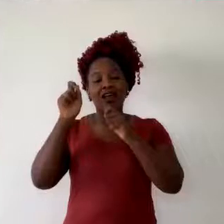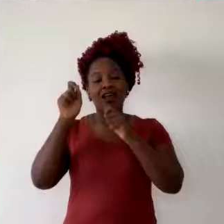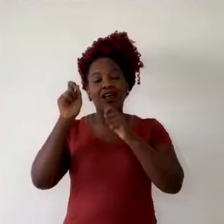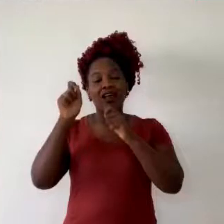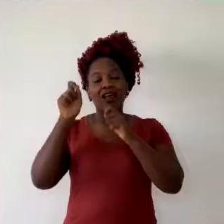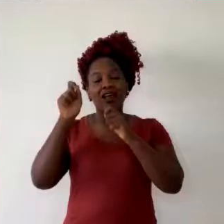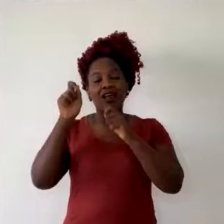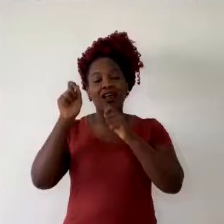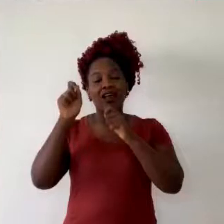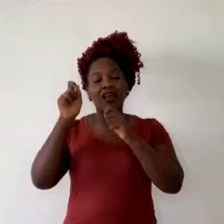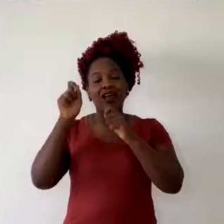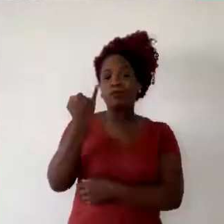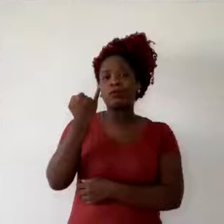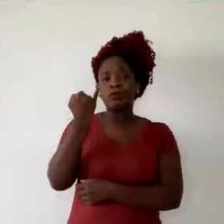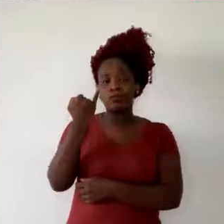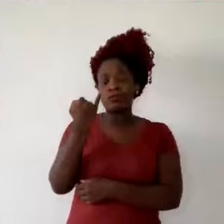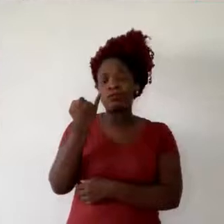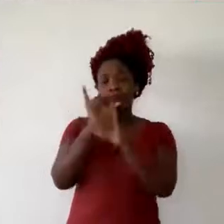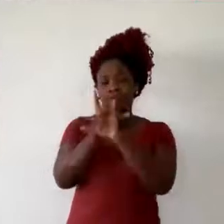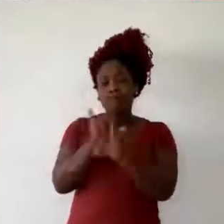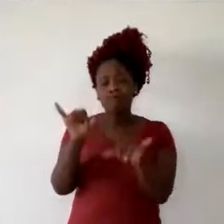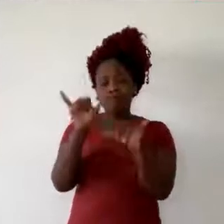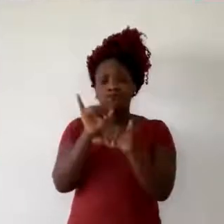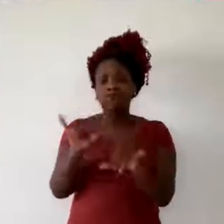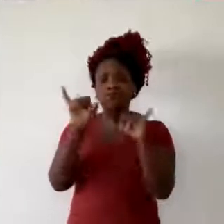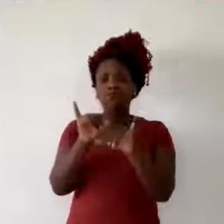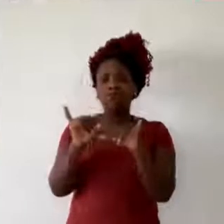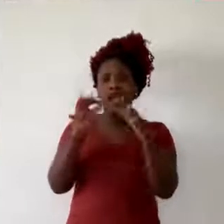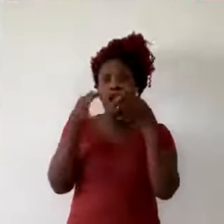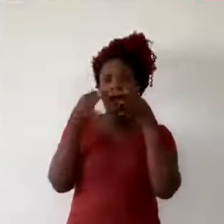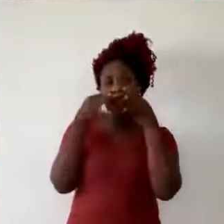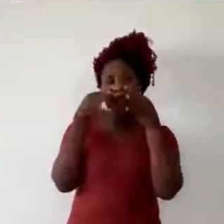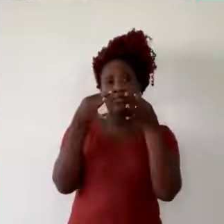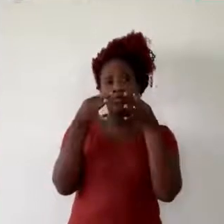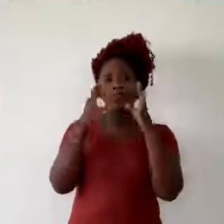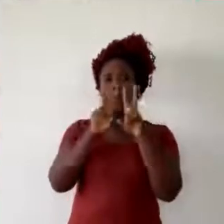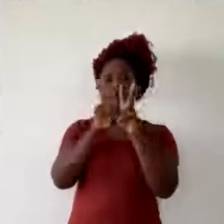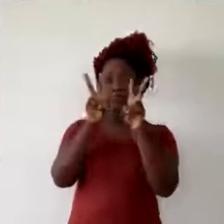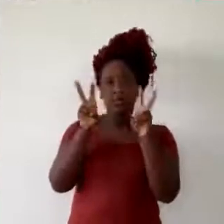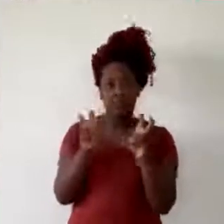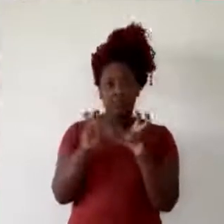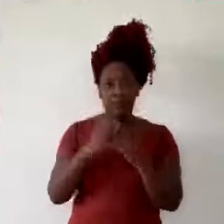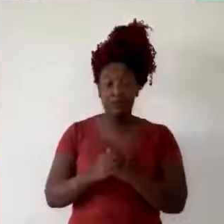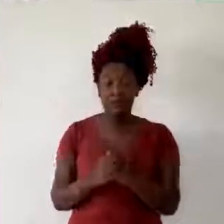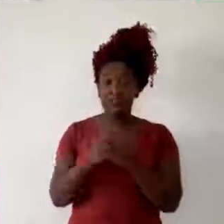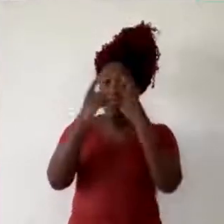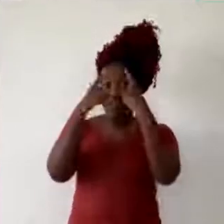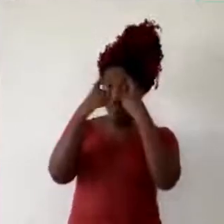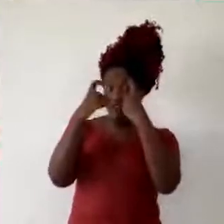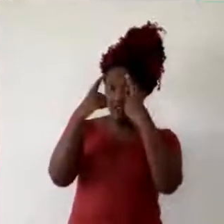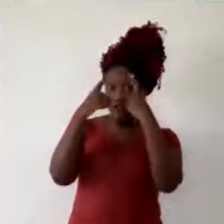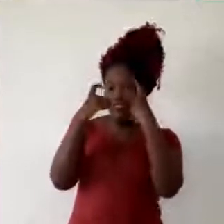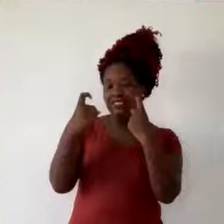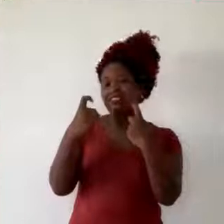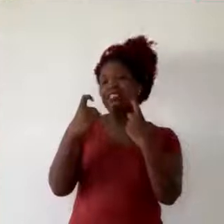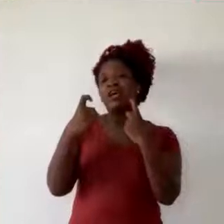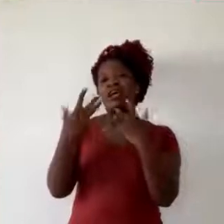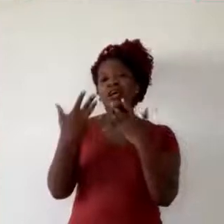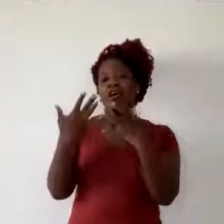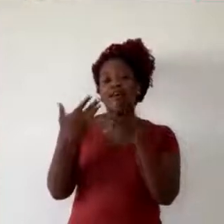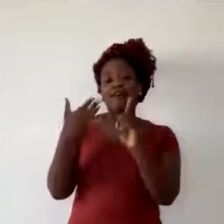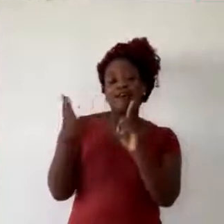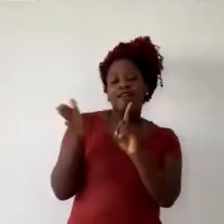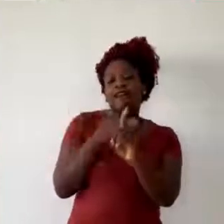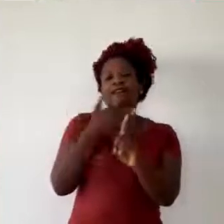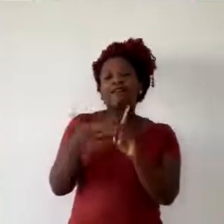it's necessary to provide this type of approach to sexual violence. And